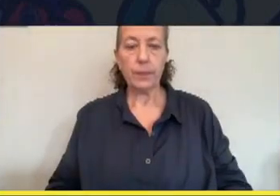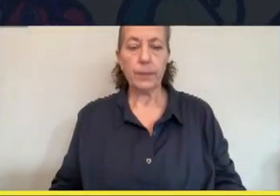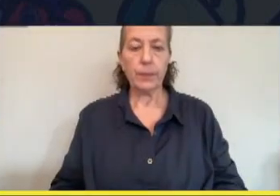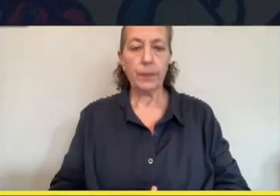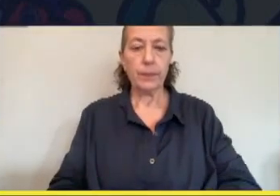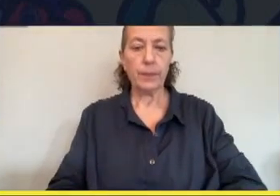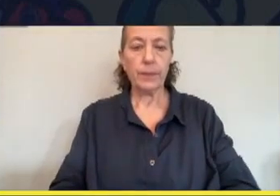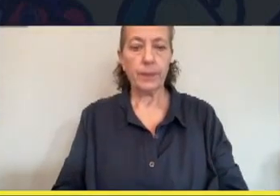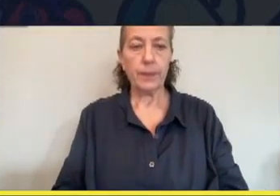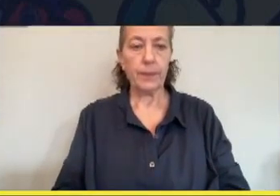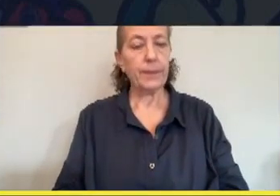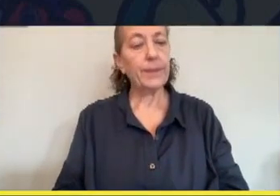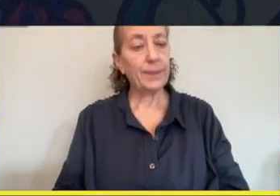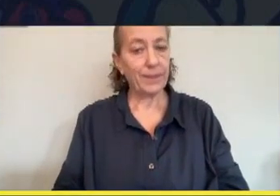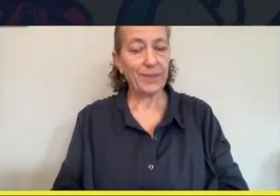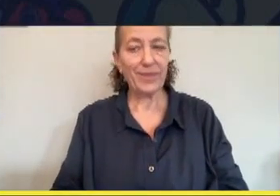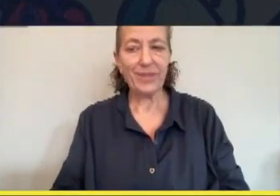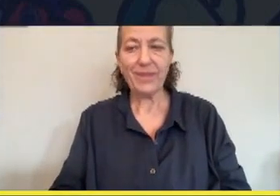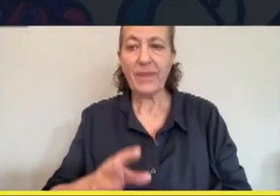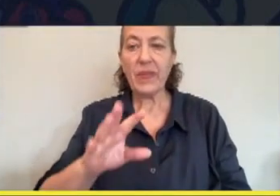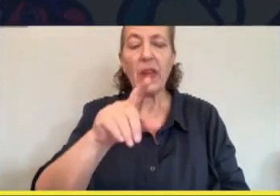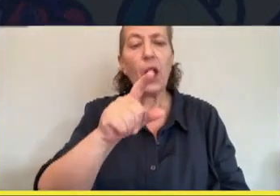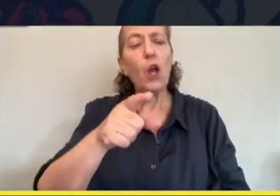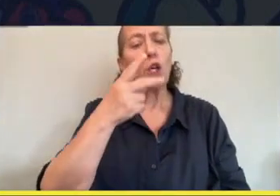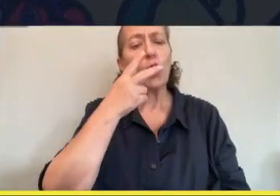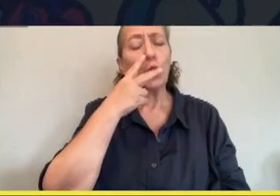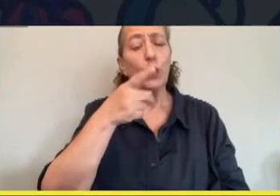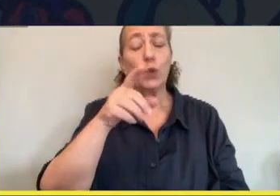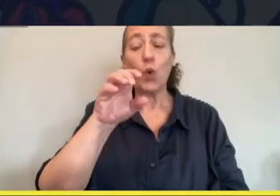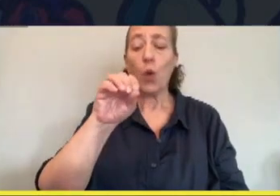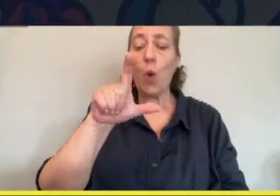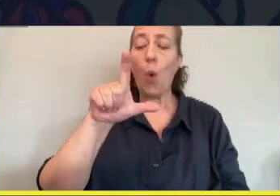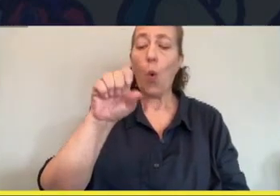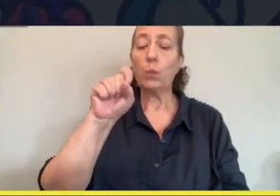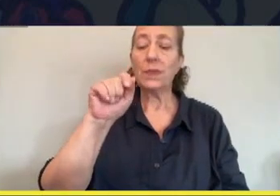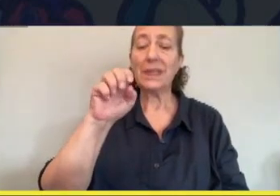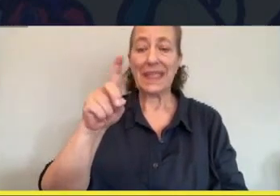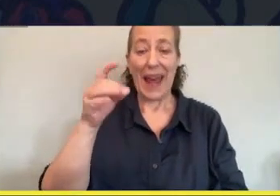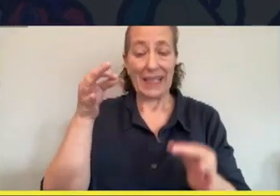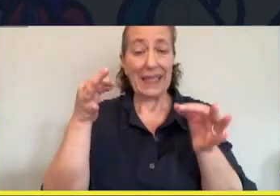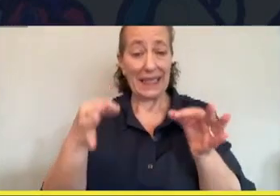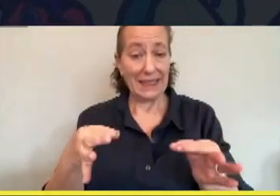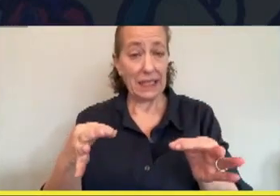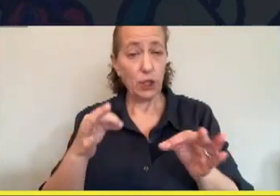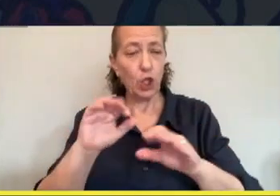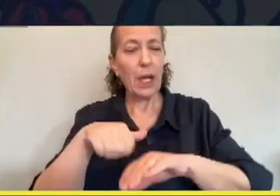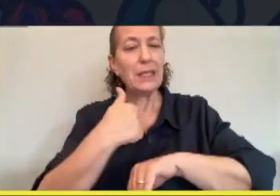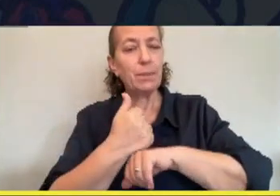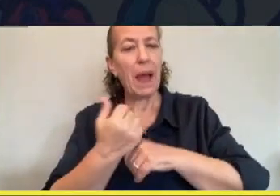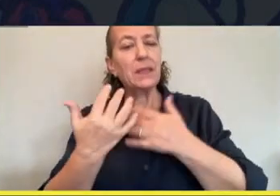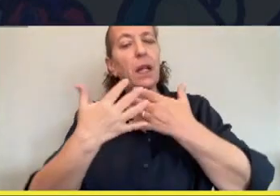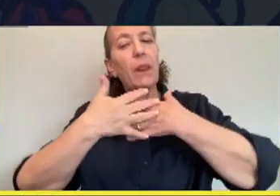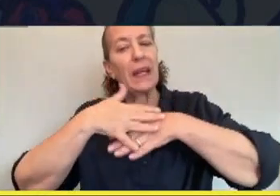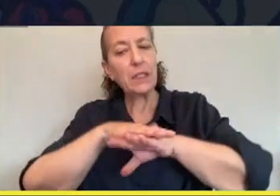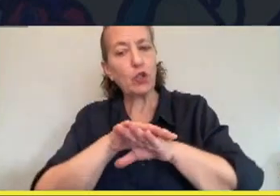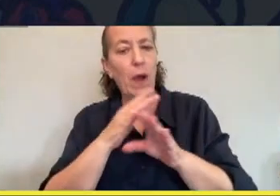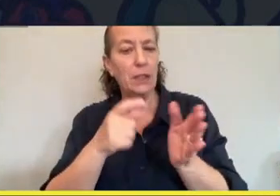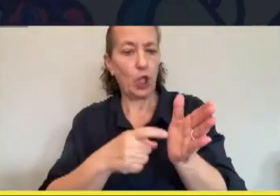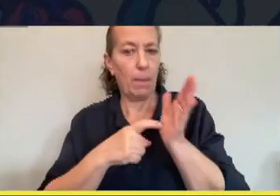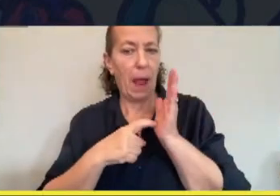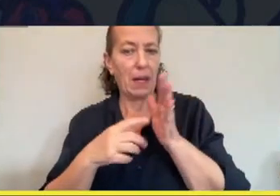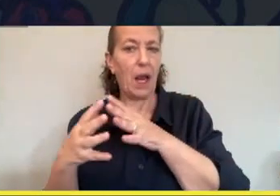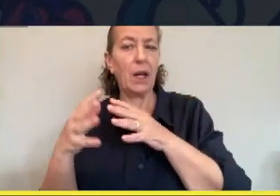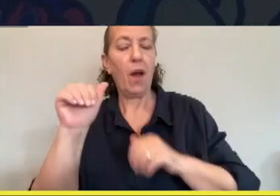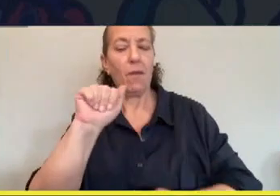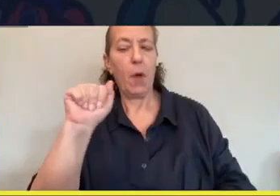You heard Dr. Iazzoni refer to the Olmstead decision, and which was based on the integration mandate of the Americans with Disabilities